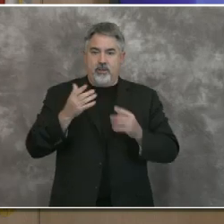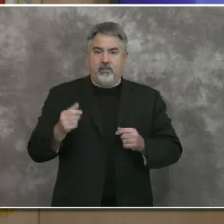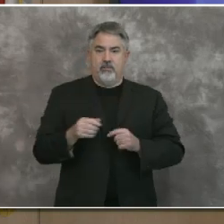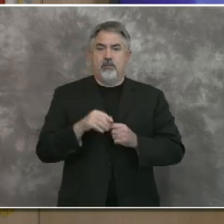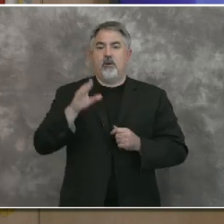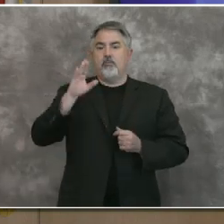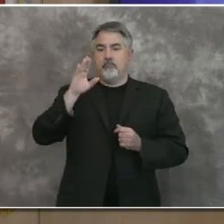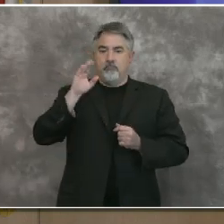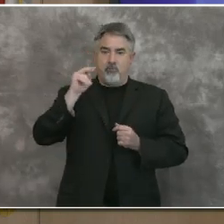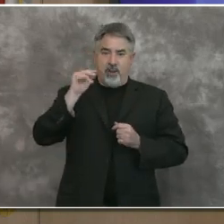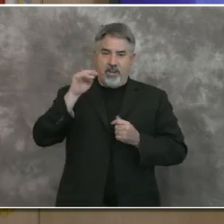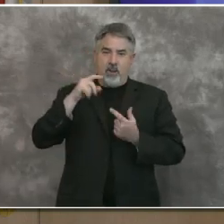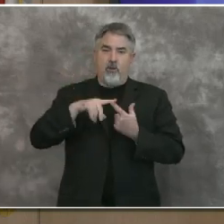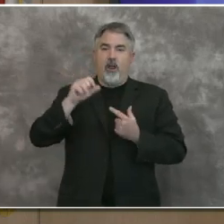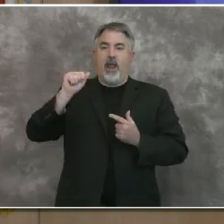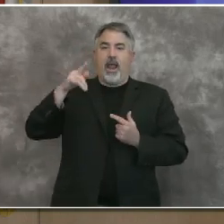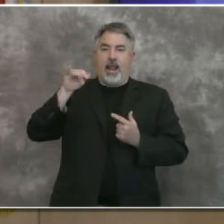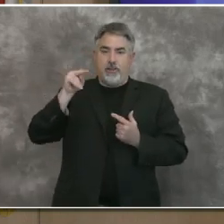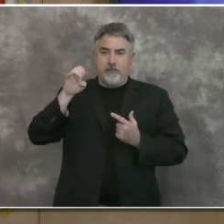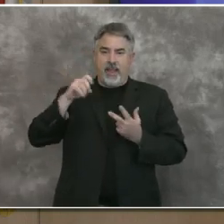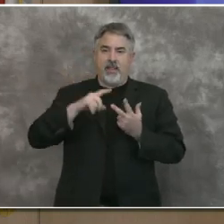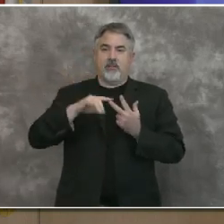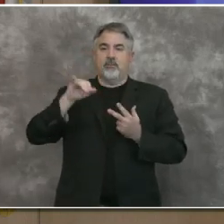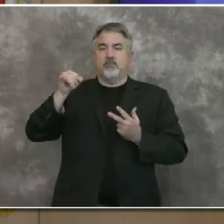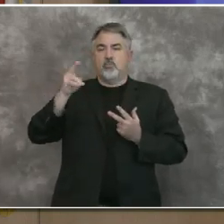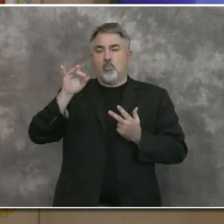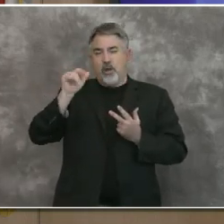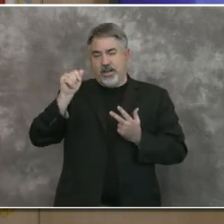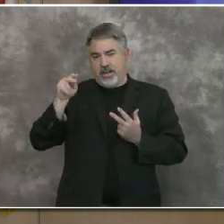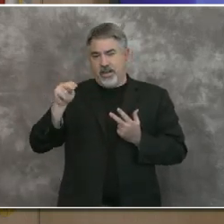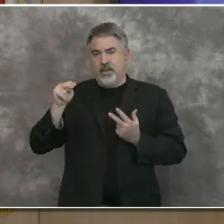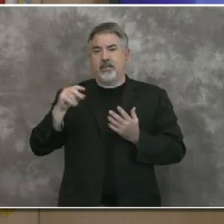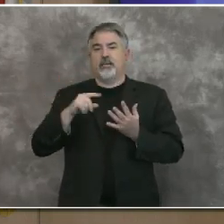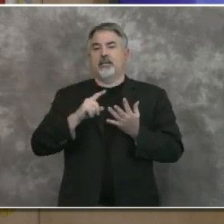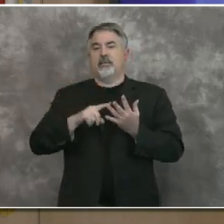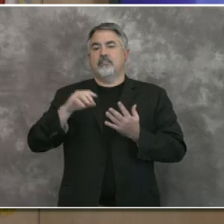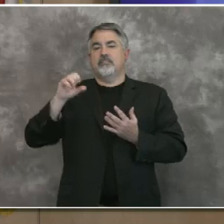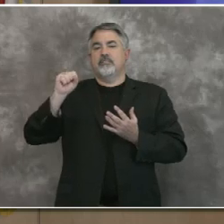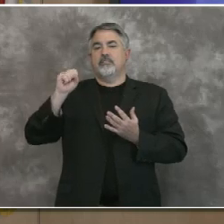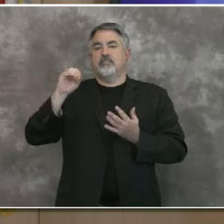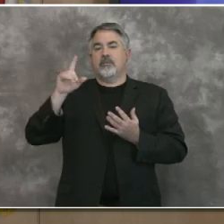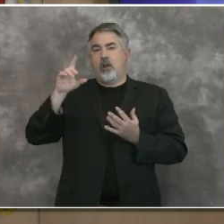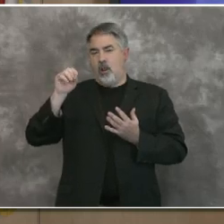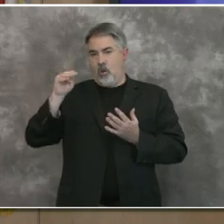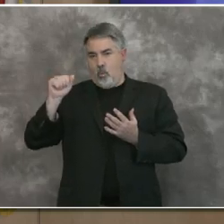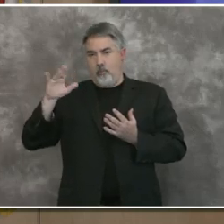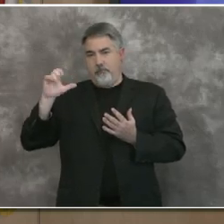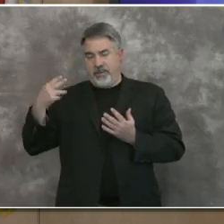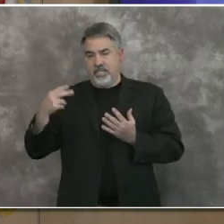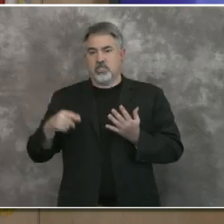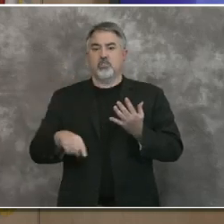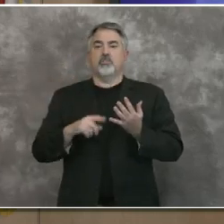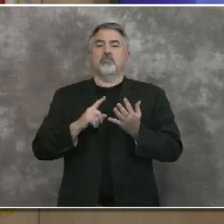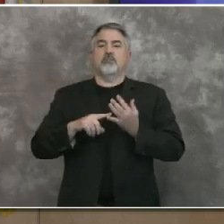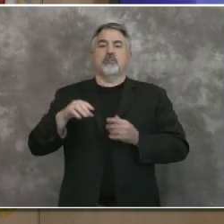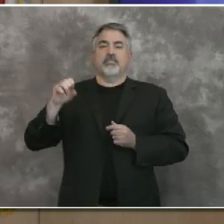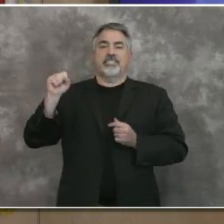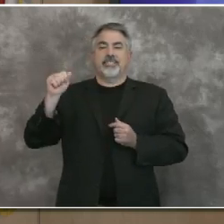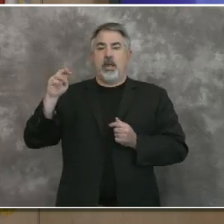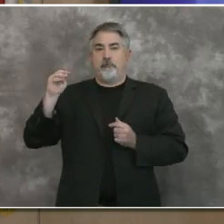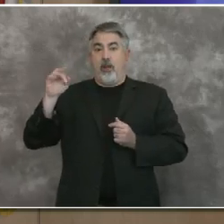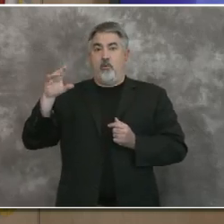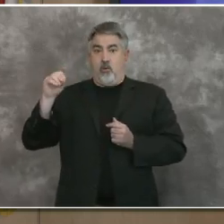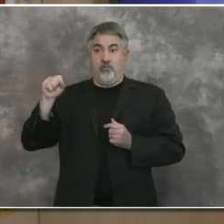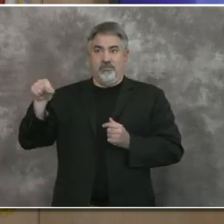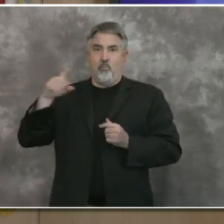Cajon, Julian, Solana Beach, and San Marcos libraries. If you have books that you've been wanting to return,